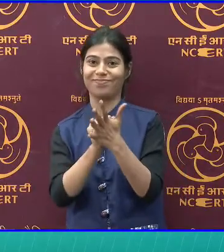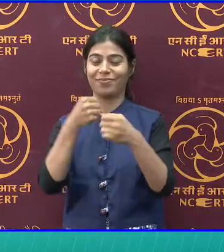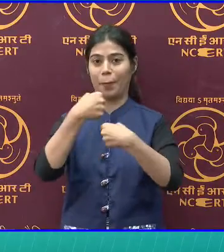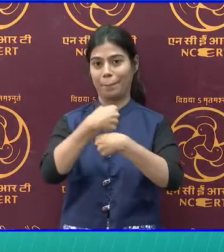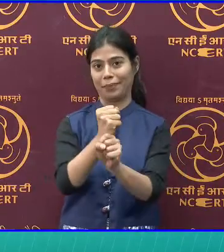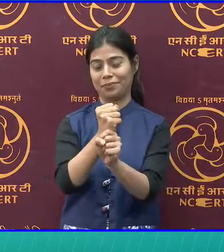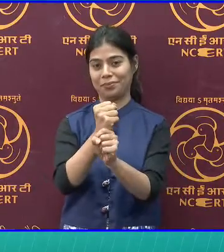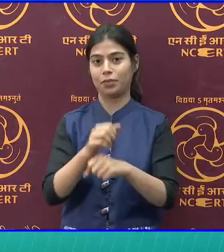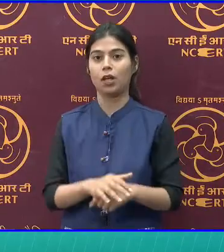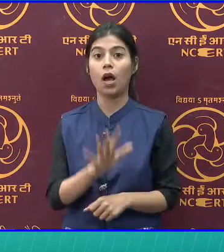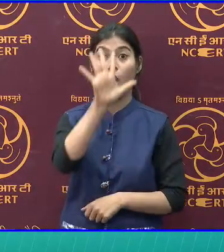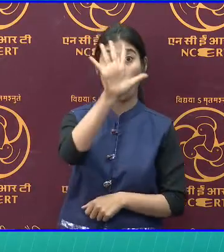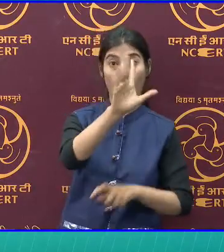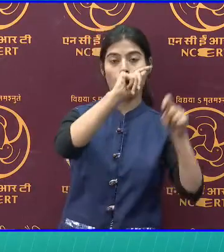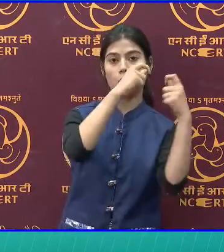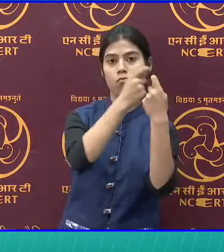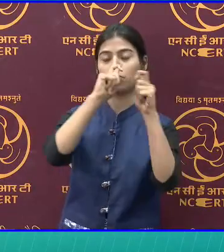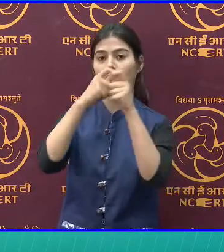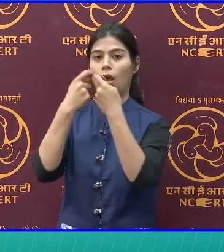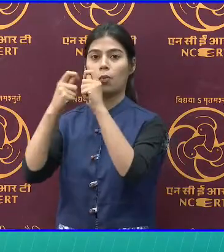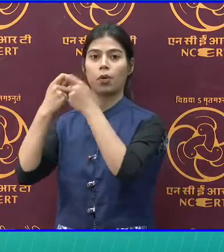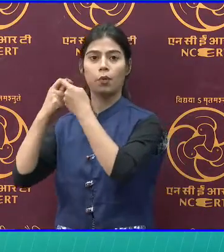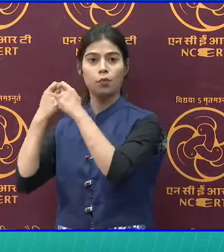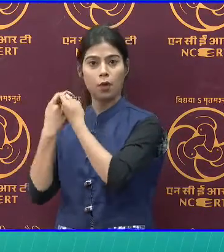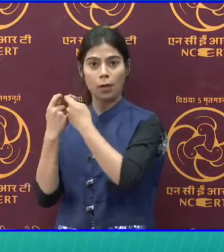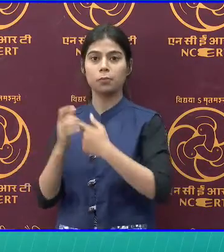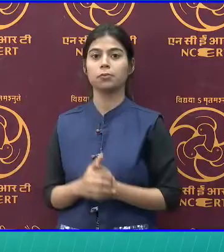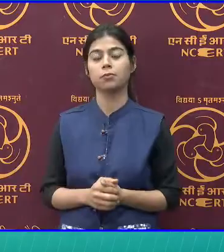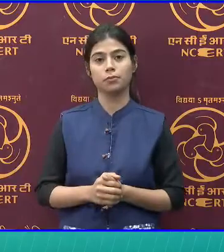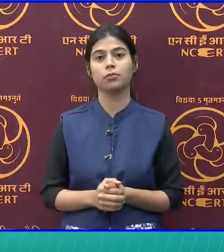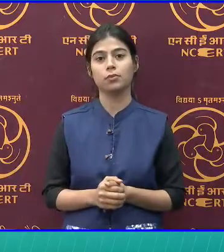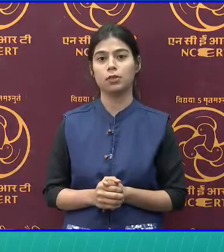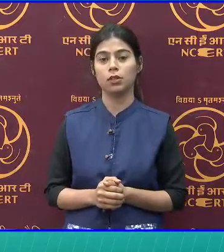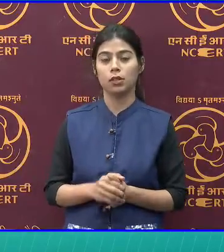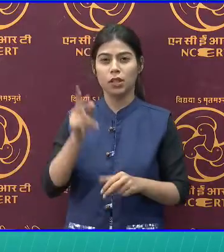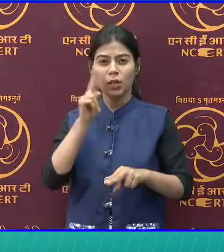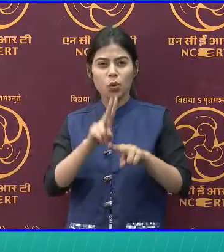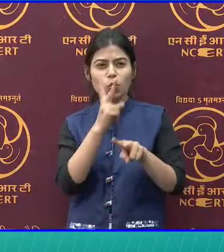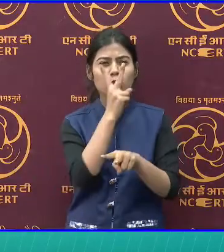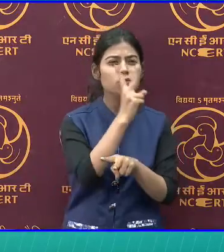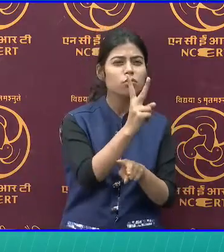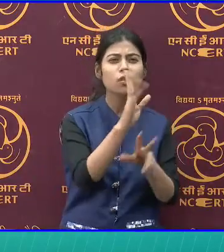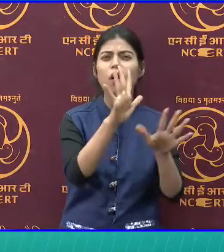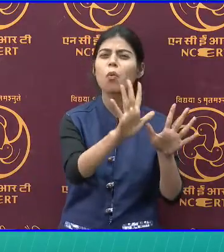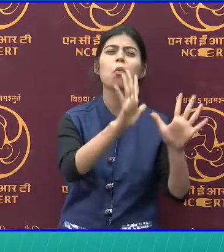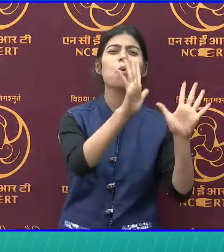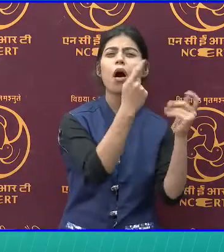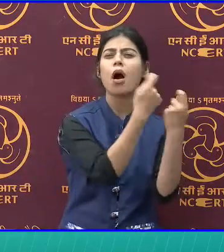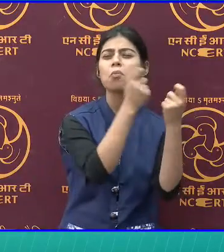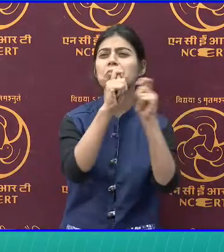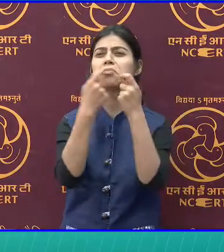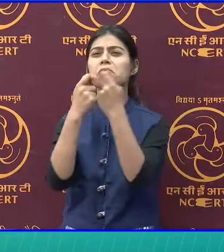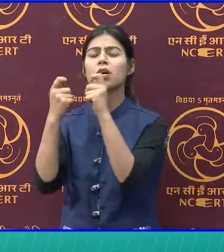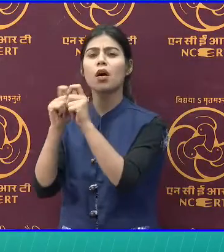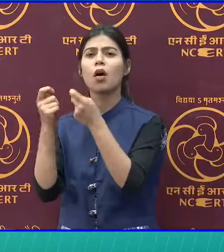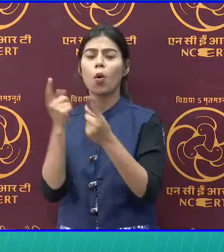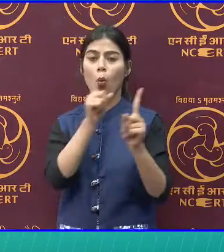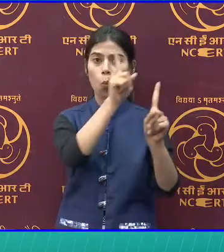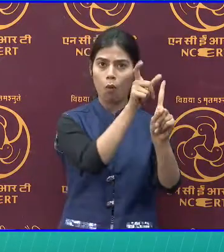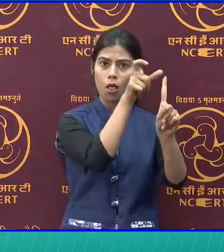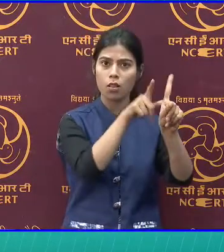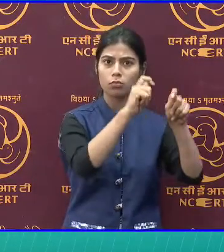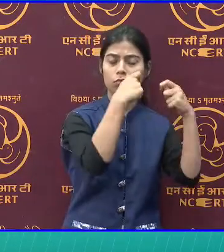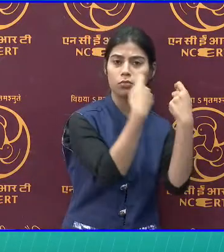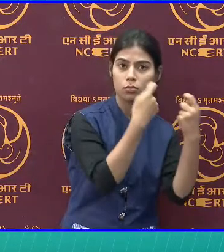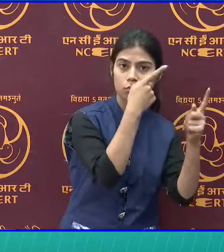that there are 5 themes. They come out with the 5 themes, and if you look at what are those 5 themes, the first theme is about